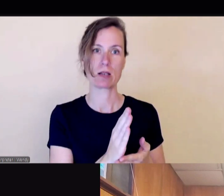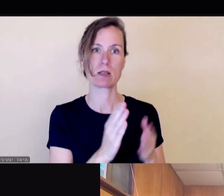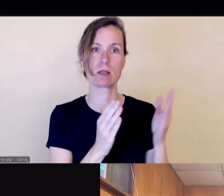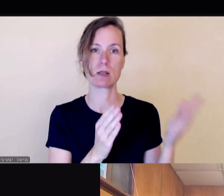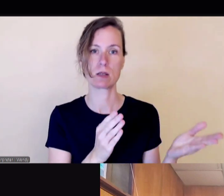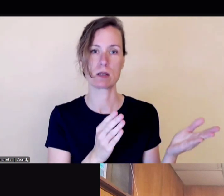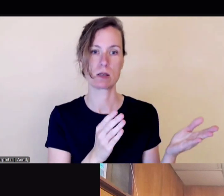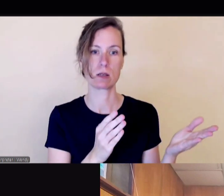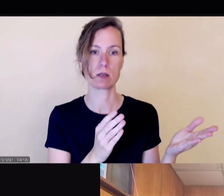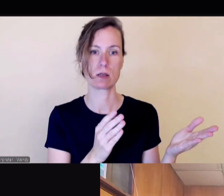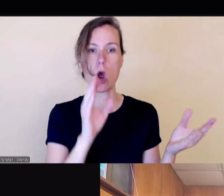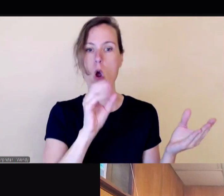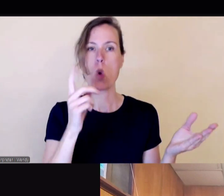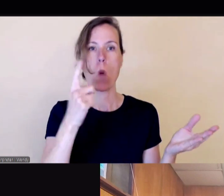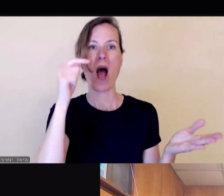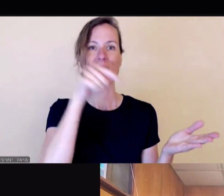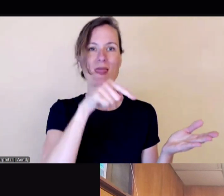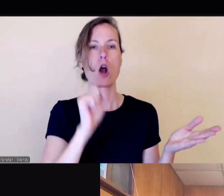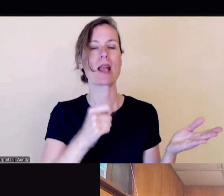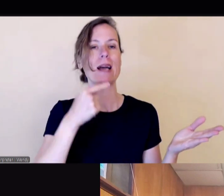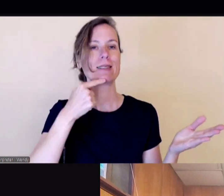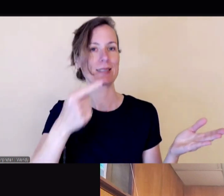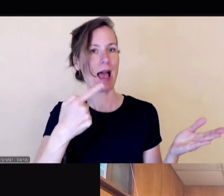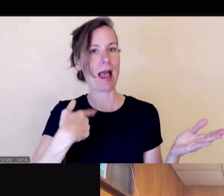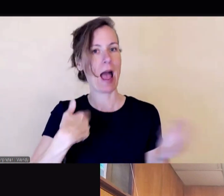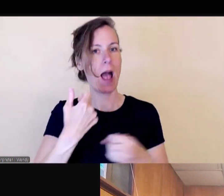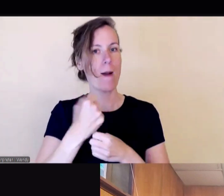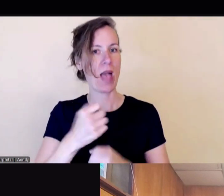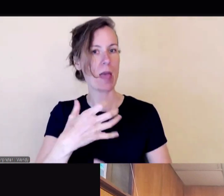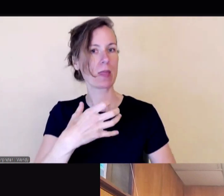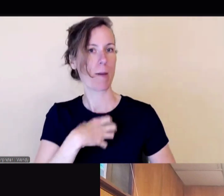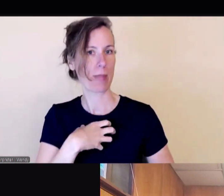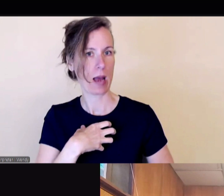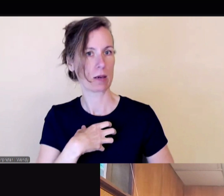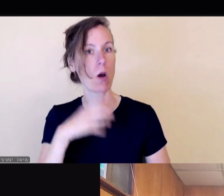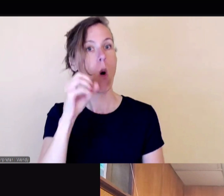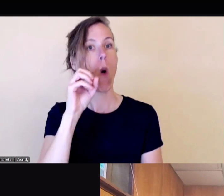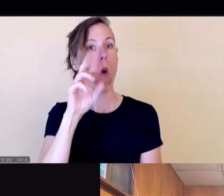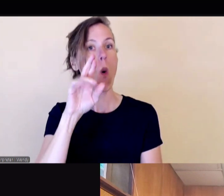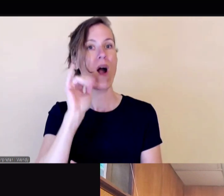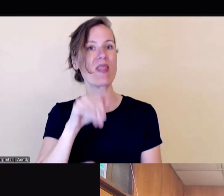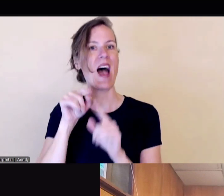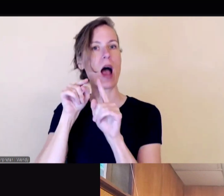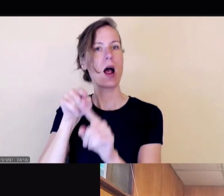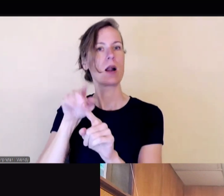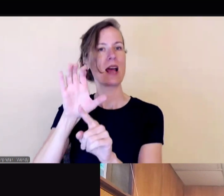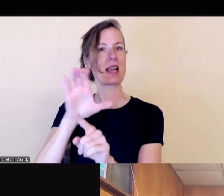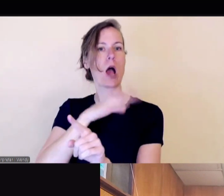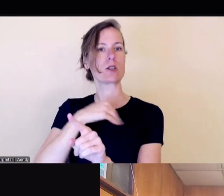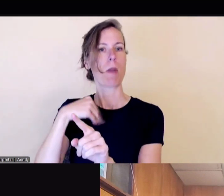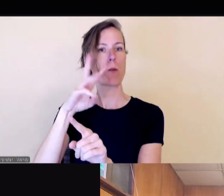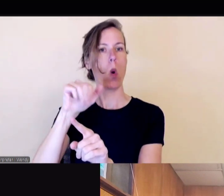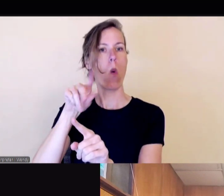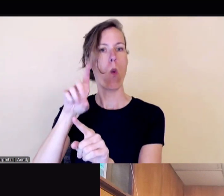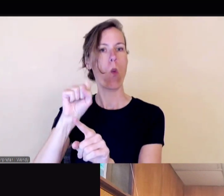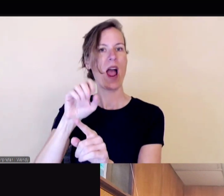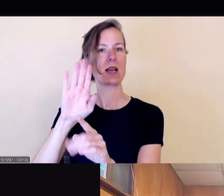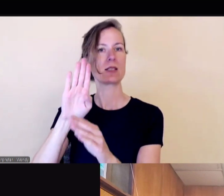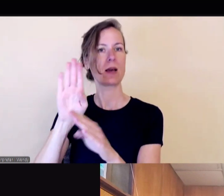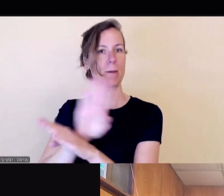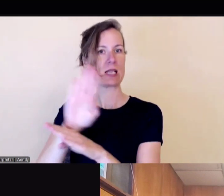complaint or that Councilmember Wade business was also the recipient of that